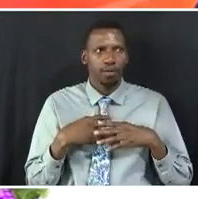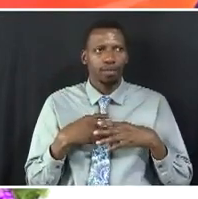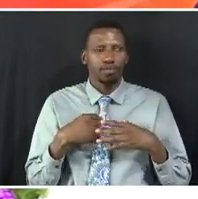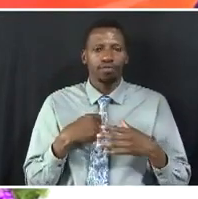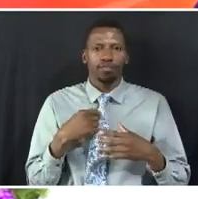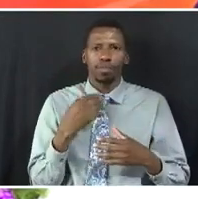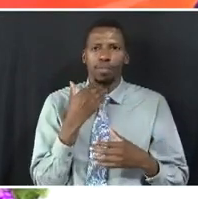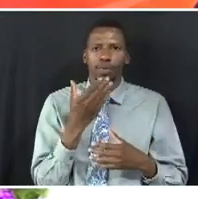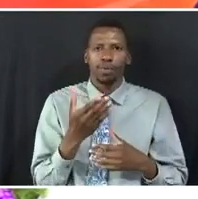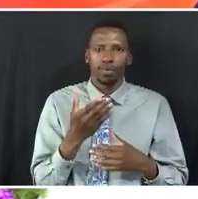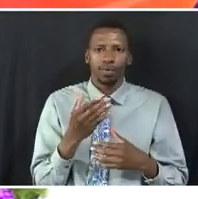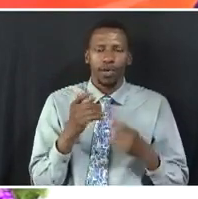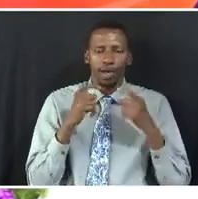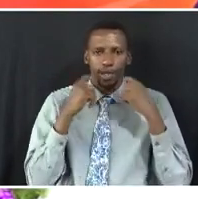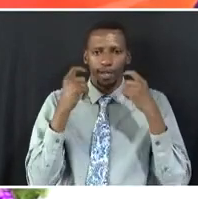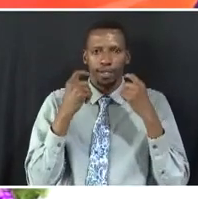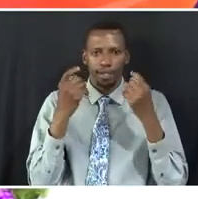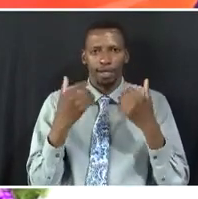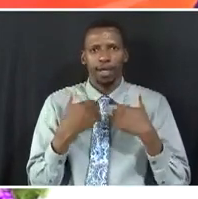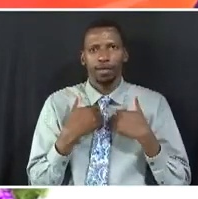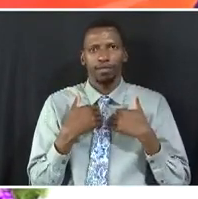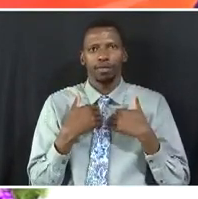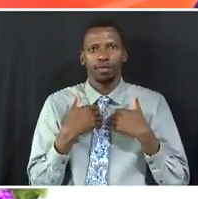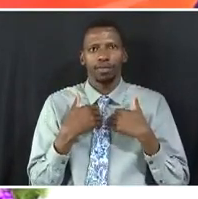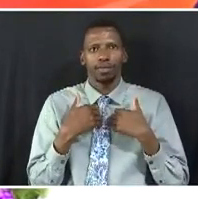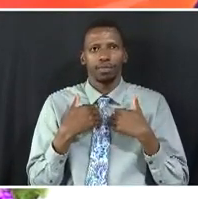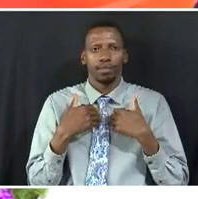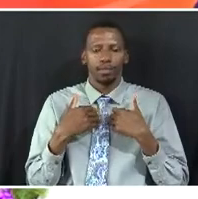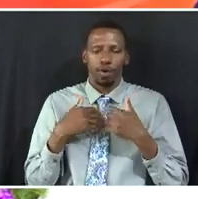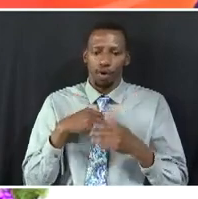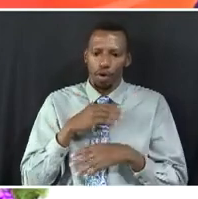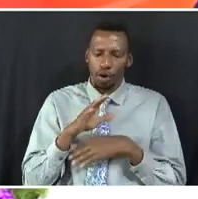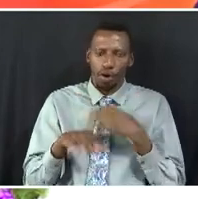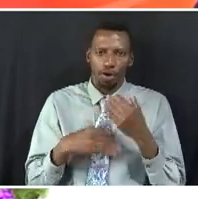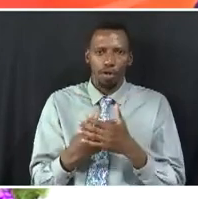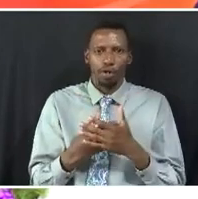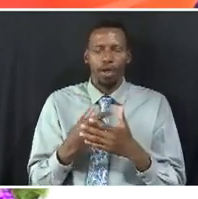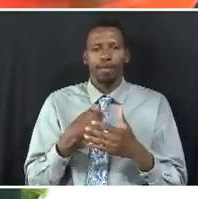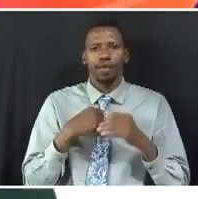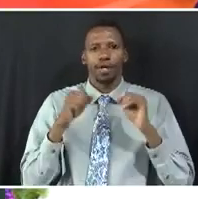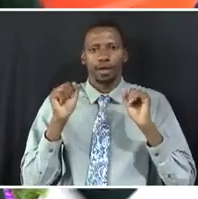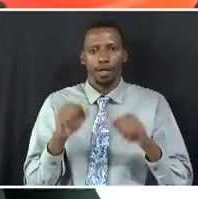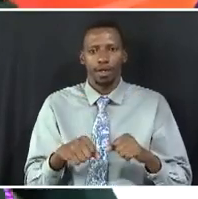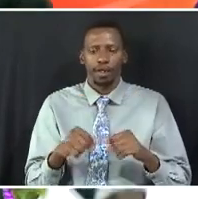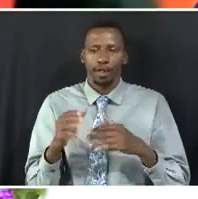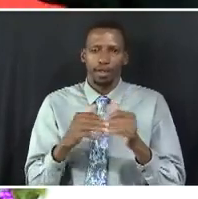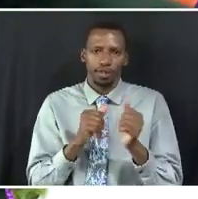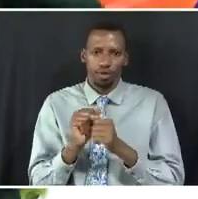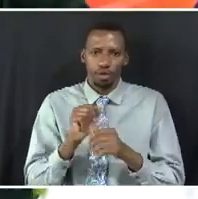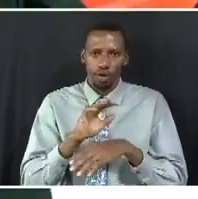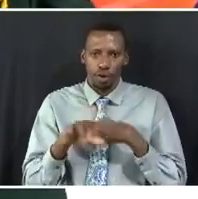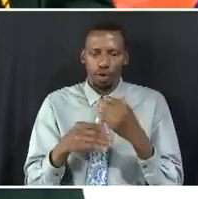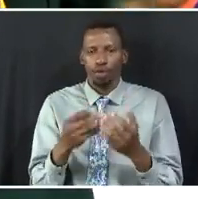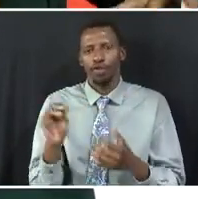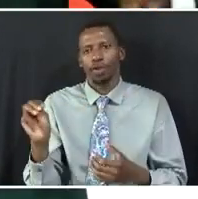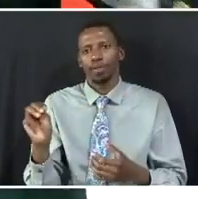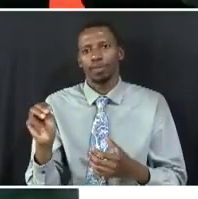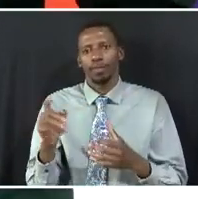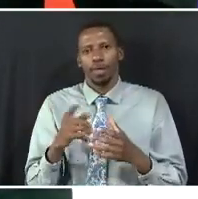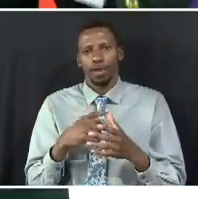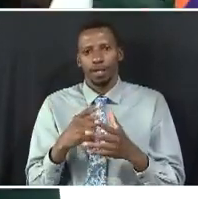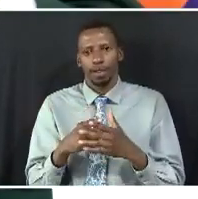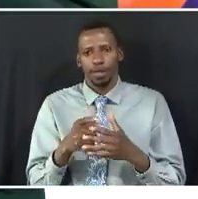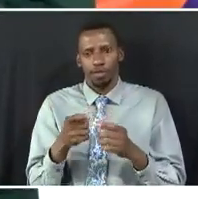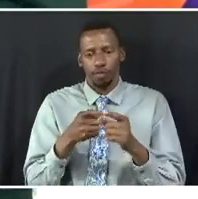They're wicked all through and through. Can I destroy all of them? And from you, I'll get